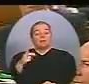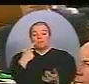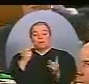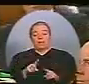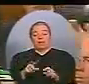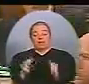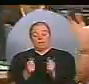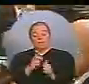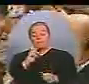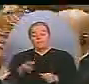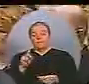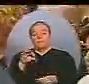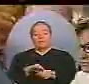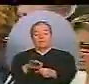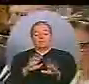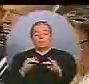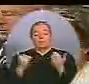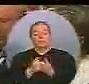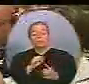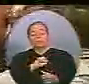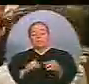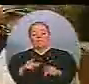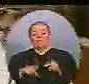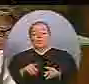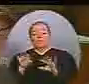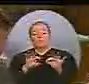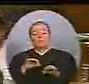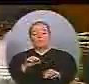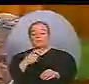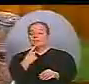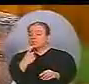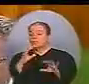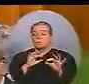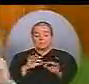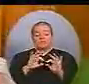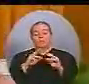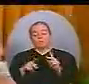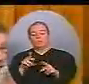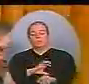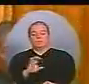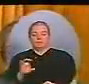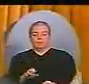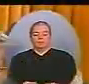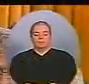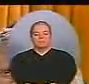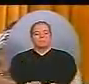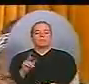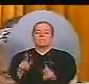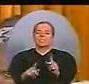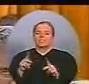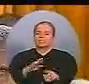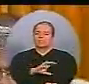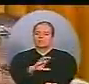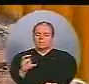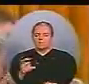Canada? The Honourable Member for Timmins-James Bay. Canadians want to know why they promised reform and gave us Patrick